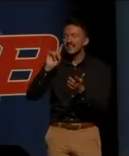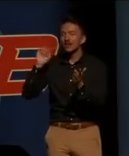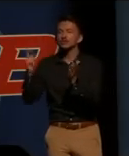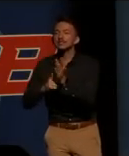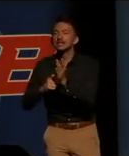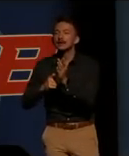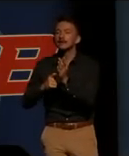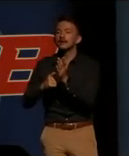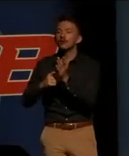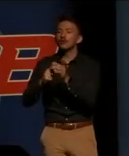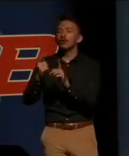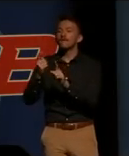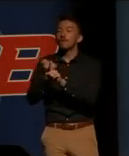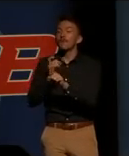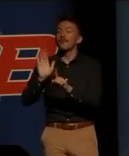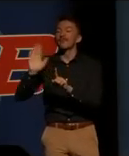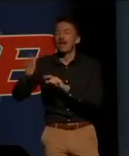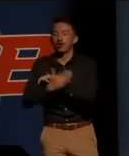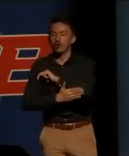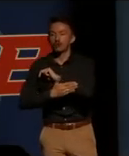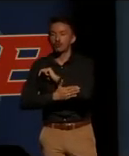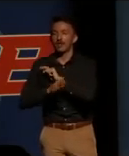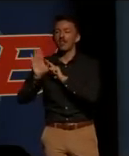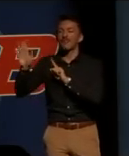war in Ukraine.